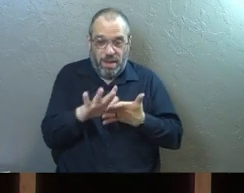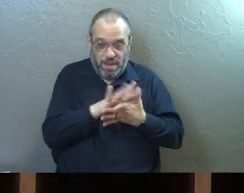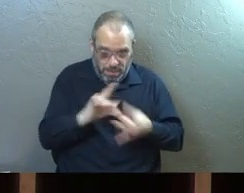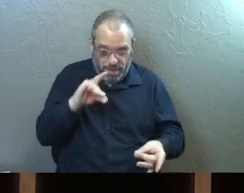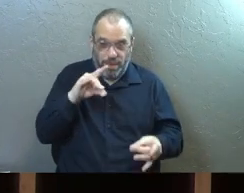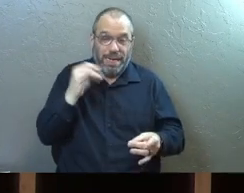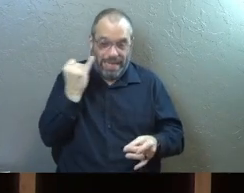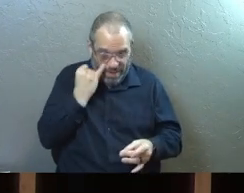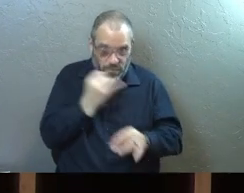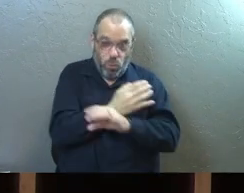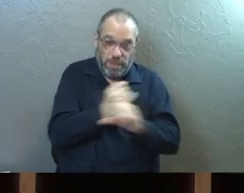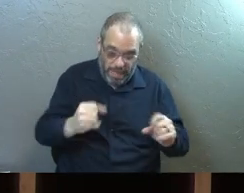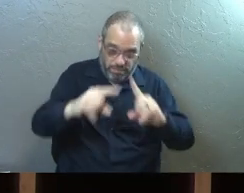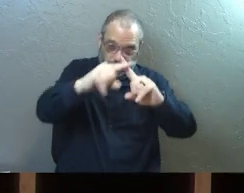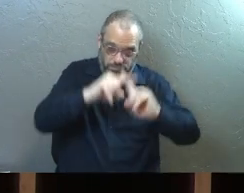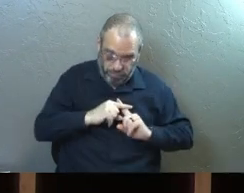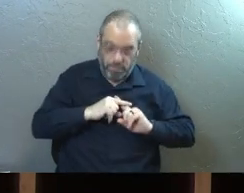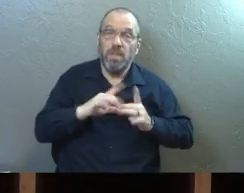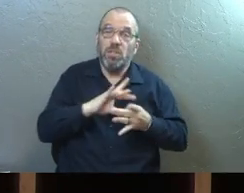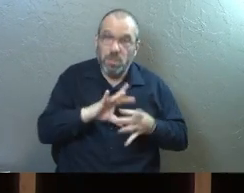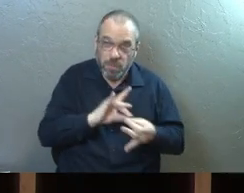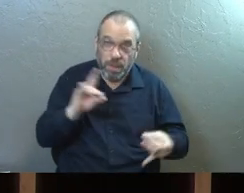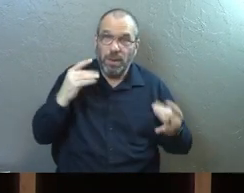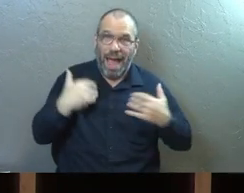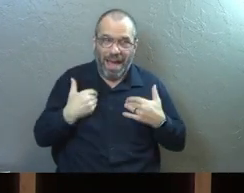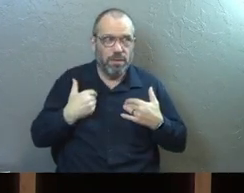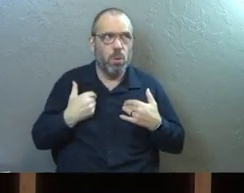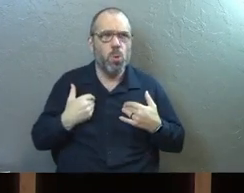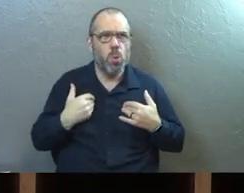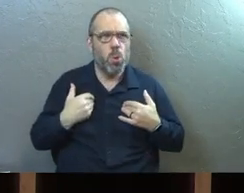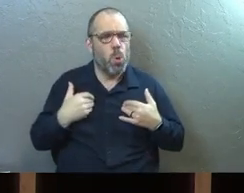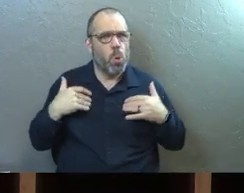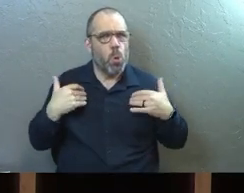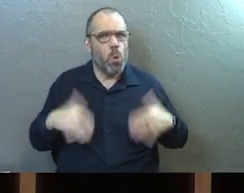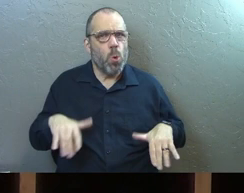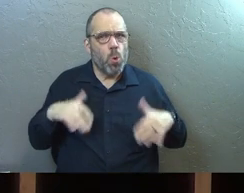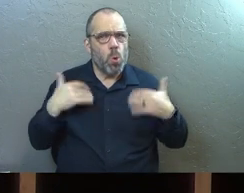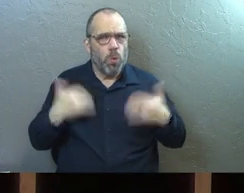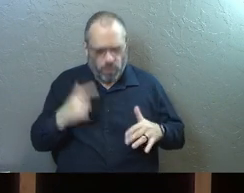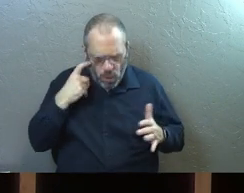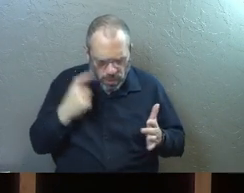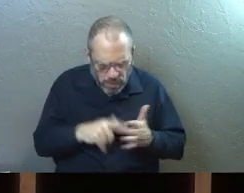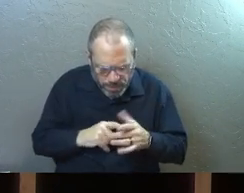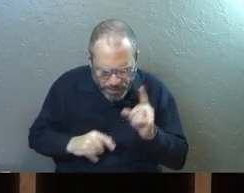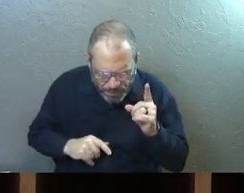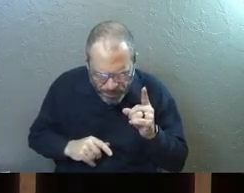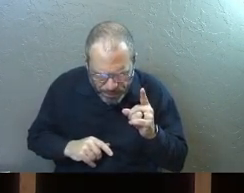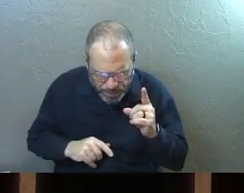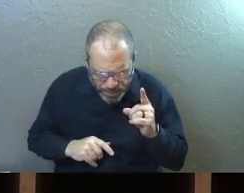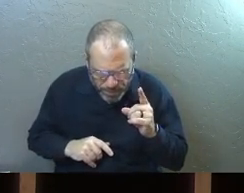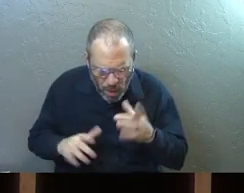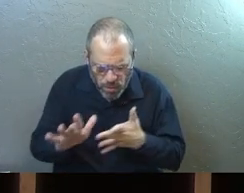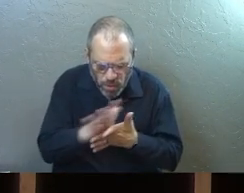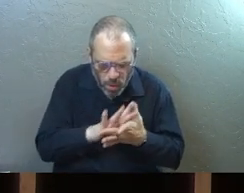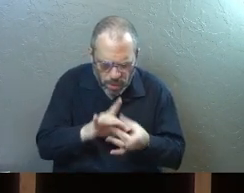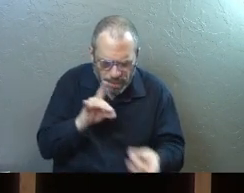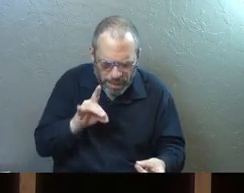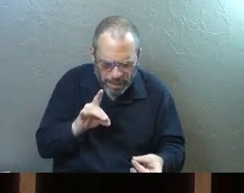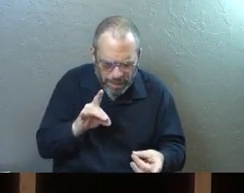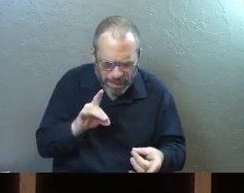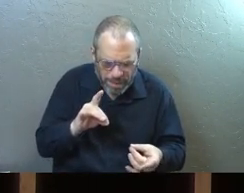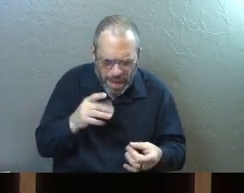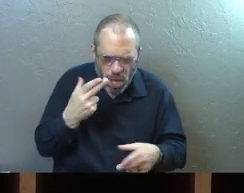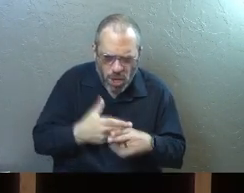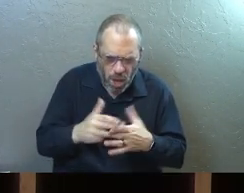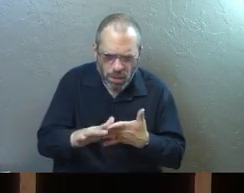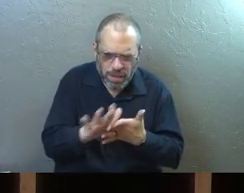Spirit if you're saved. I think that's massive. Also notice in there, it calls the Holy Spirit, it calls